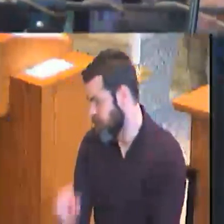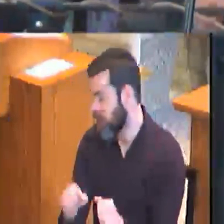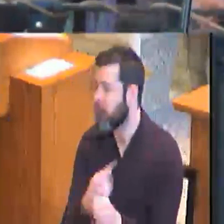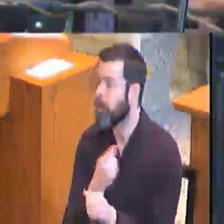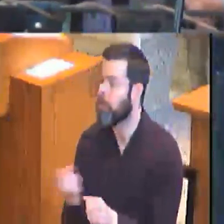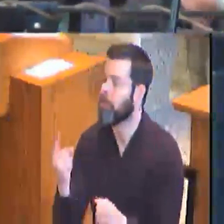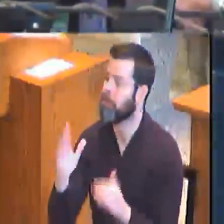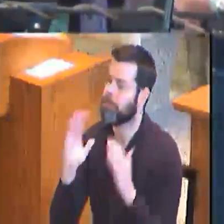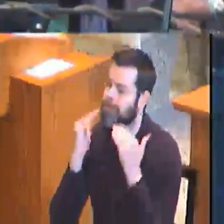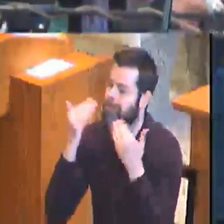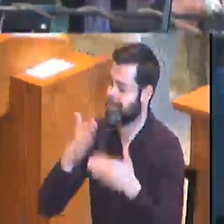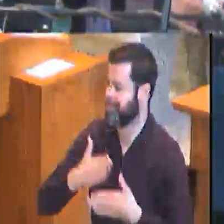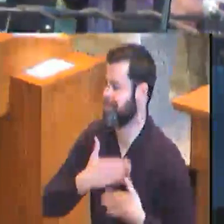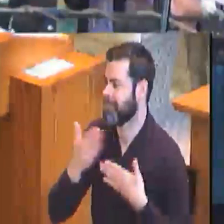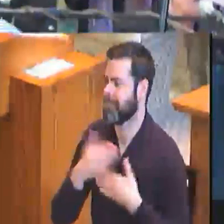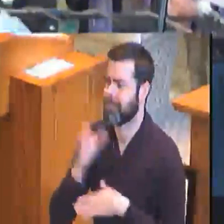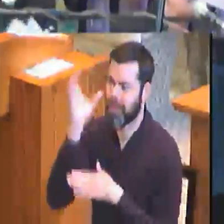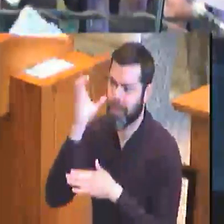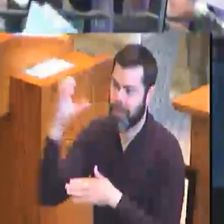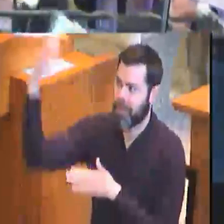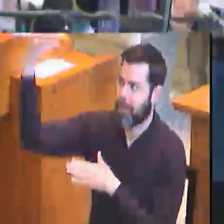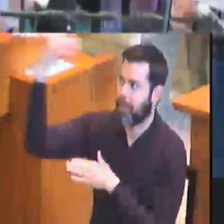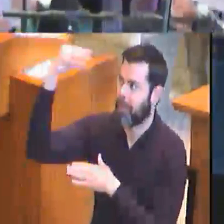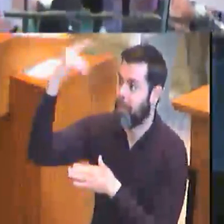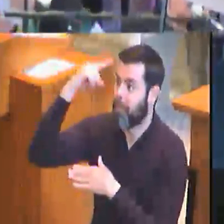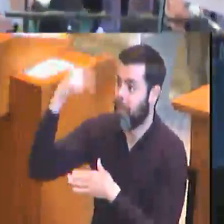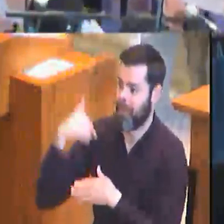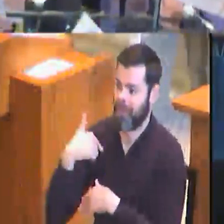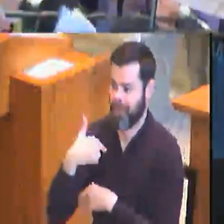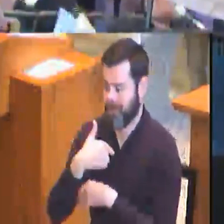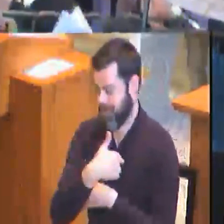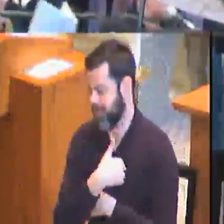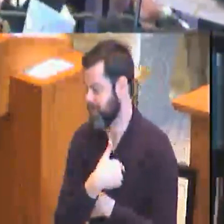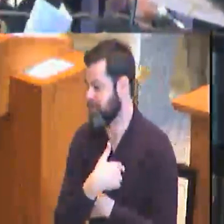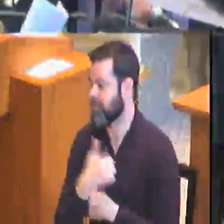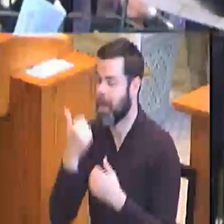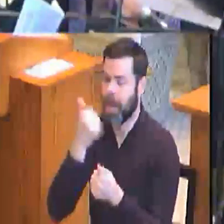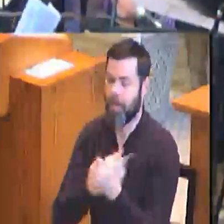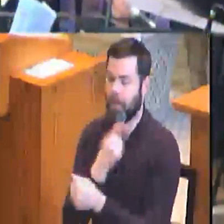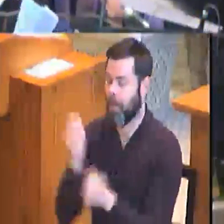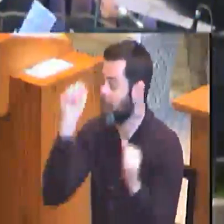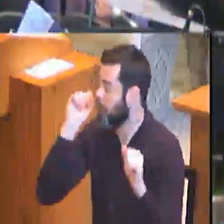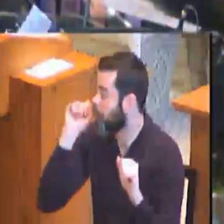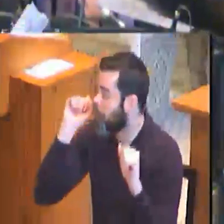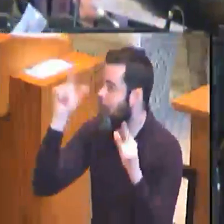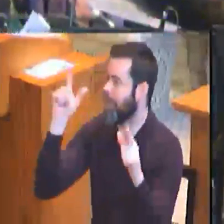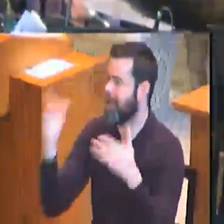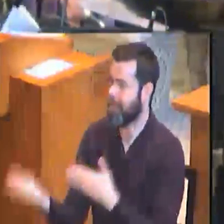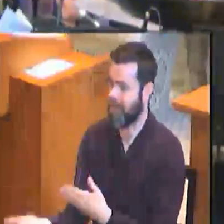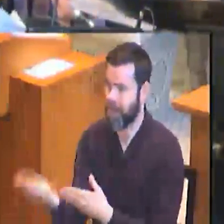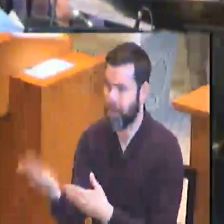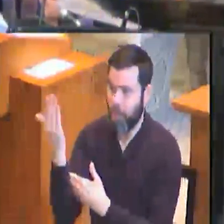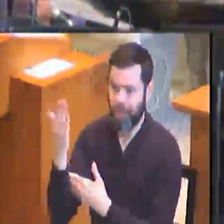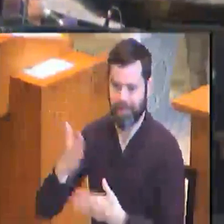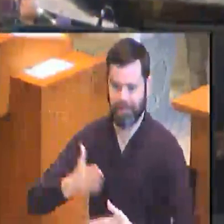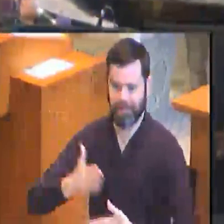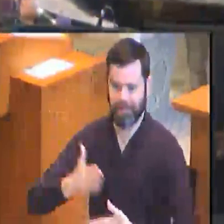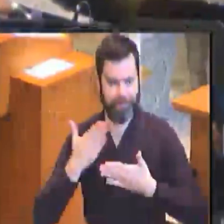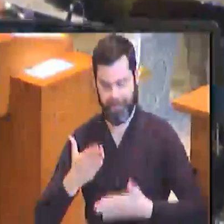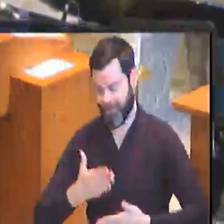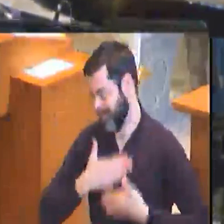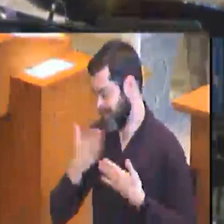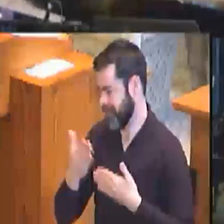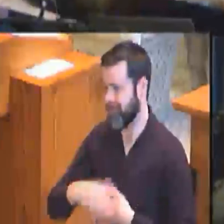Everybody be glad, because the sun is shining just for us. Everybody wake up to the morning into happiness.